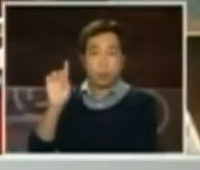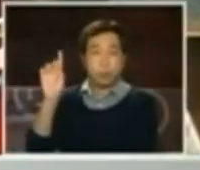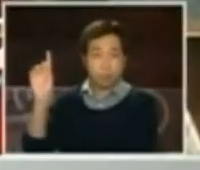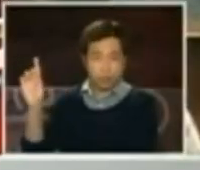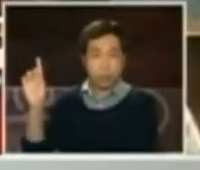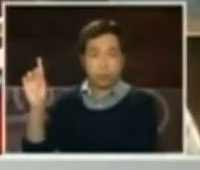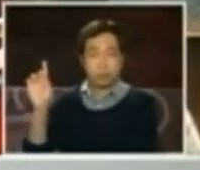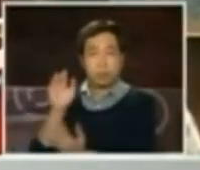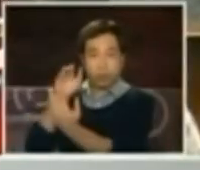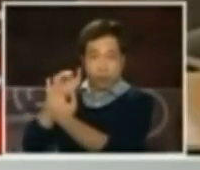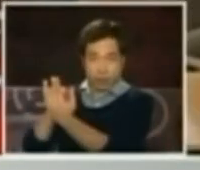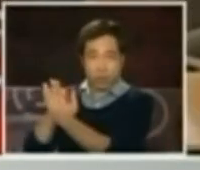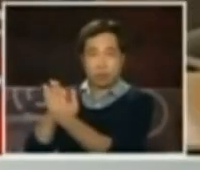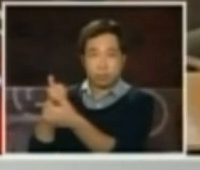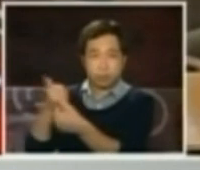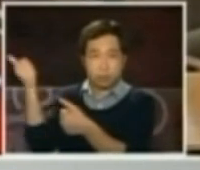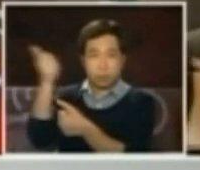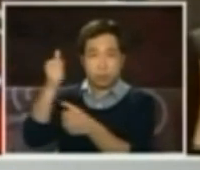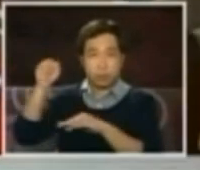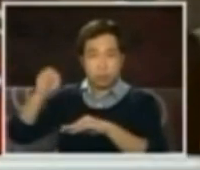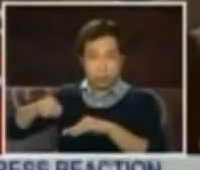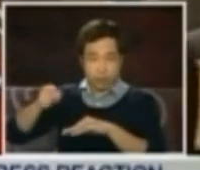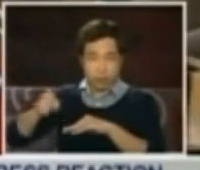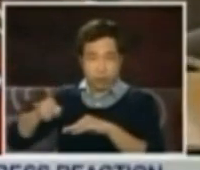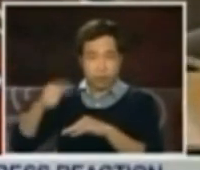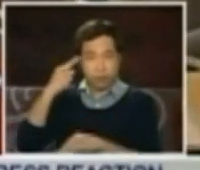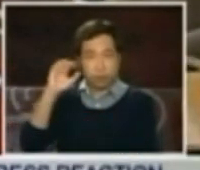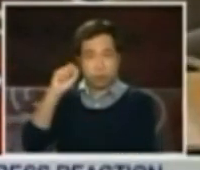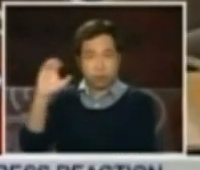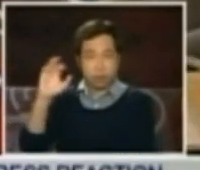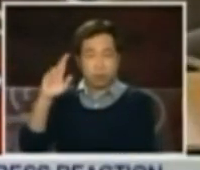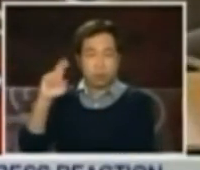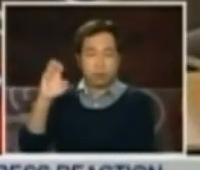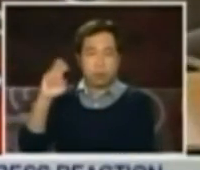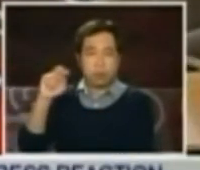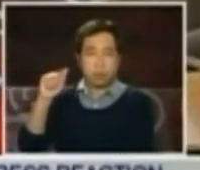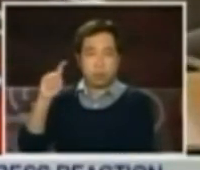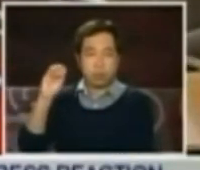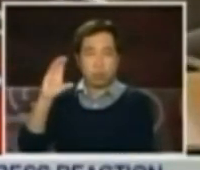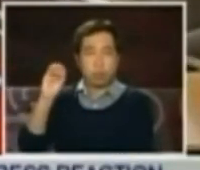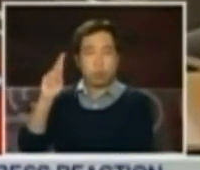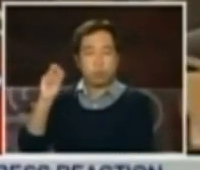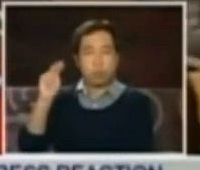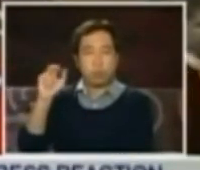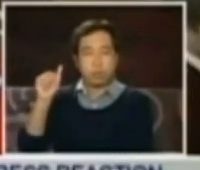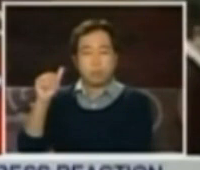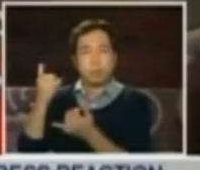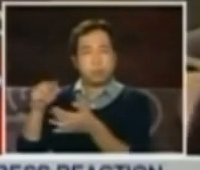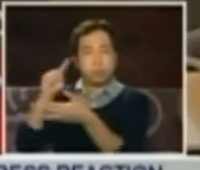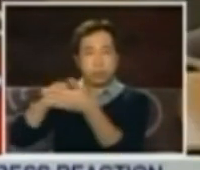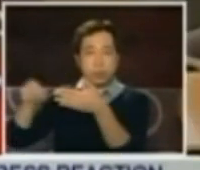002-2011, against the Chief Justice of the Supreme Court, Renato C. Corona, is hereby